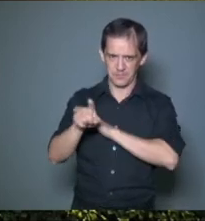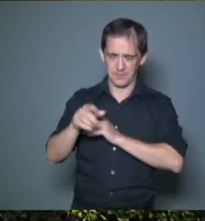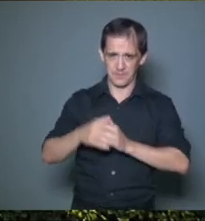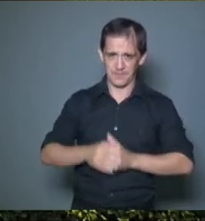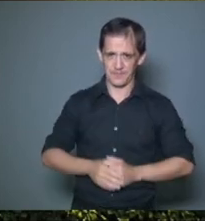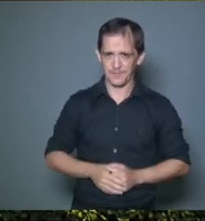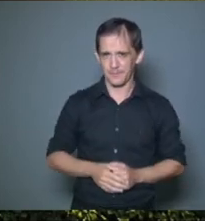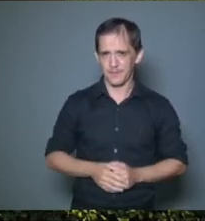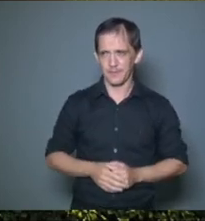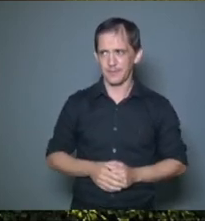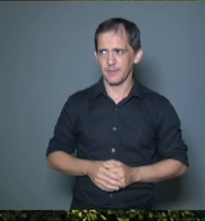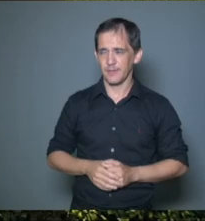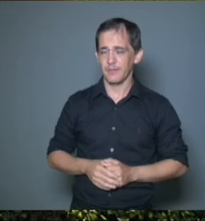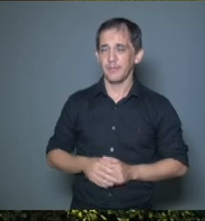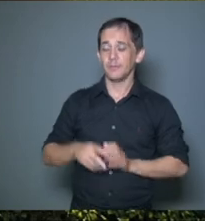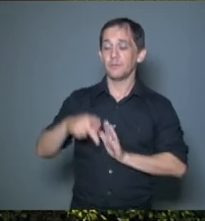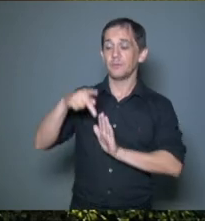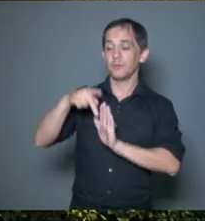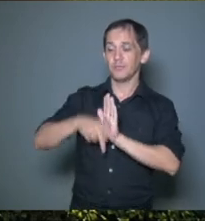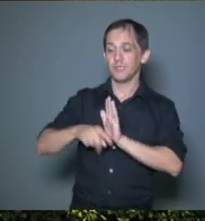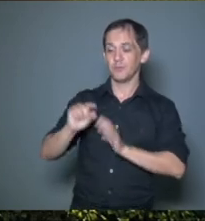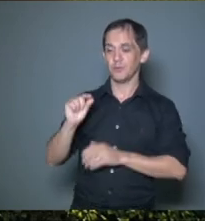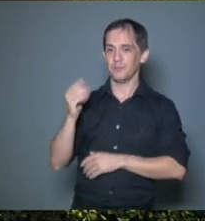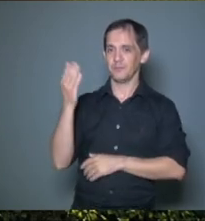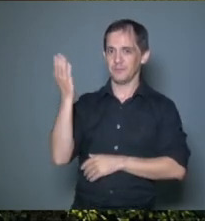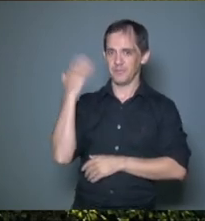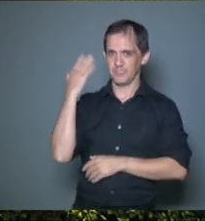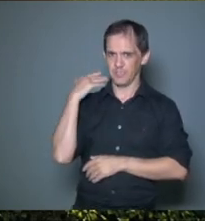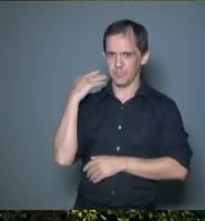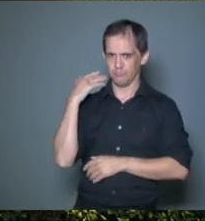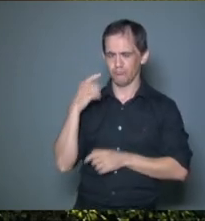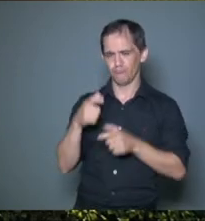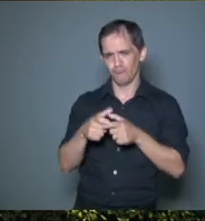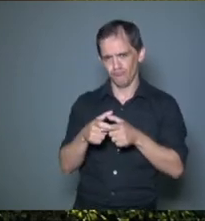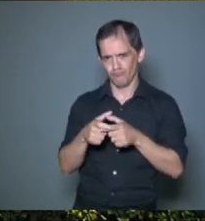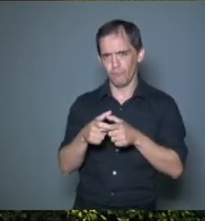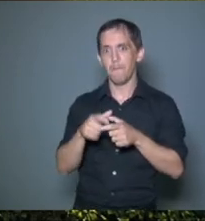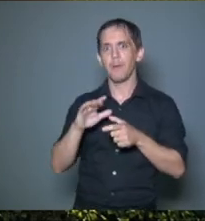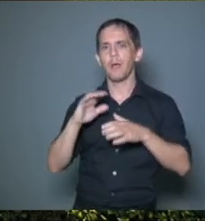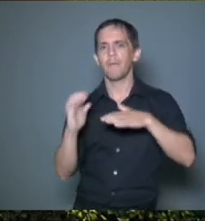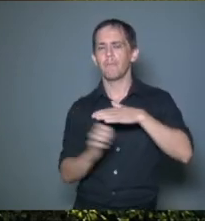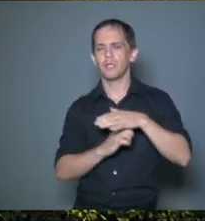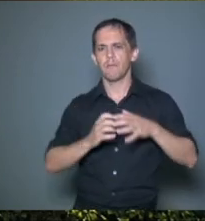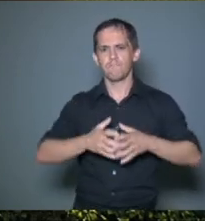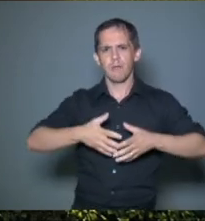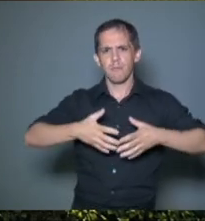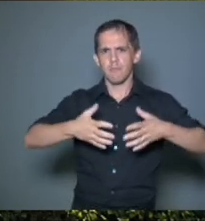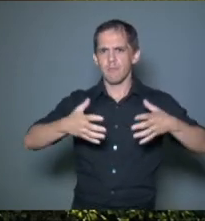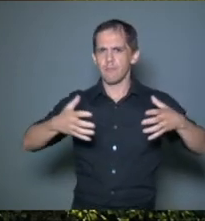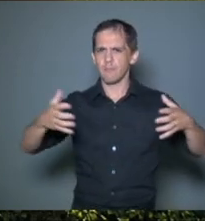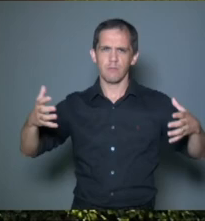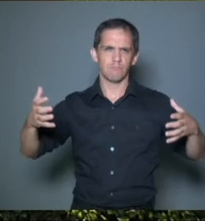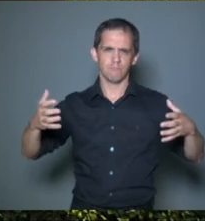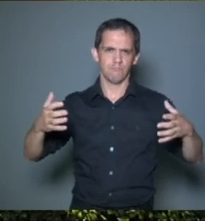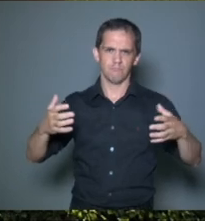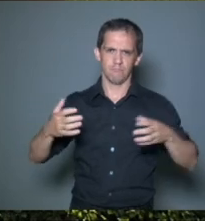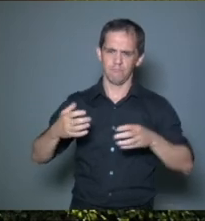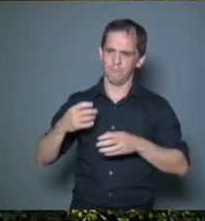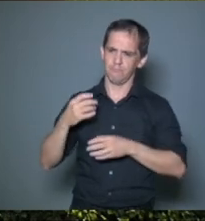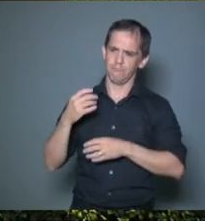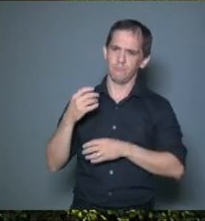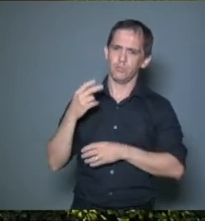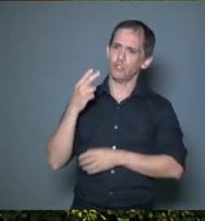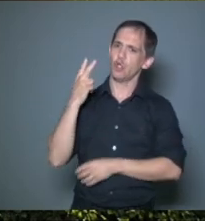Fruit, I imagine that that project had a given size. The company grew a lot